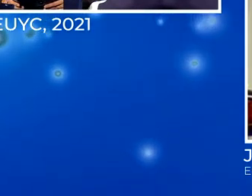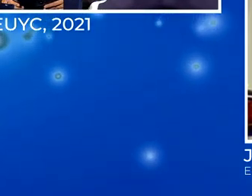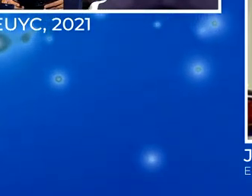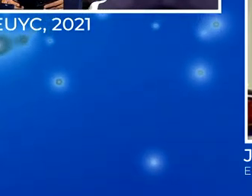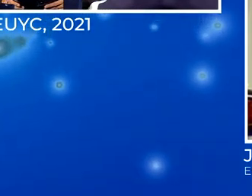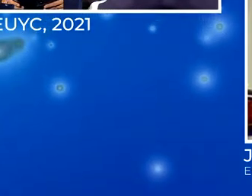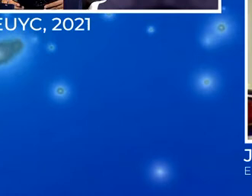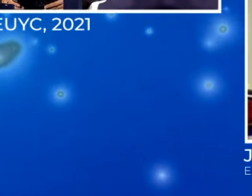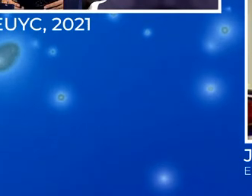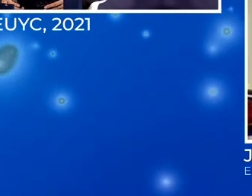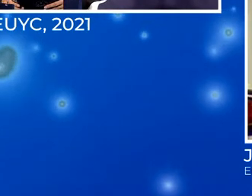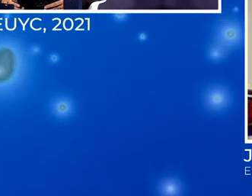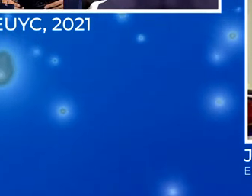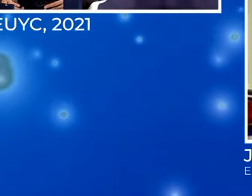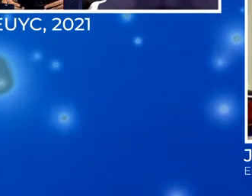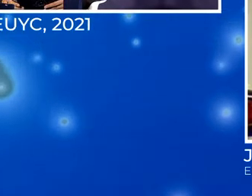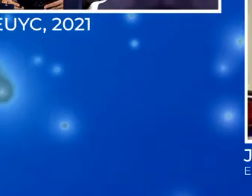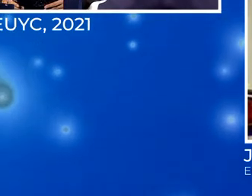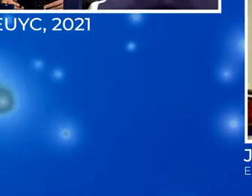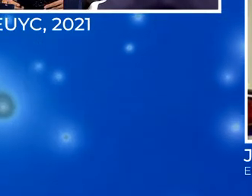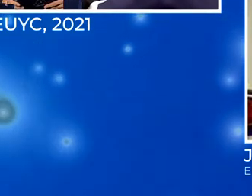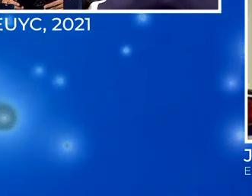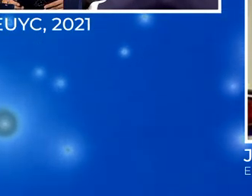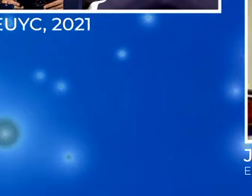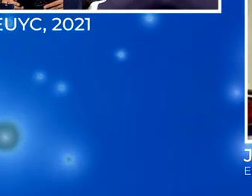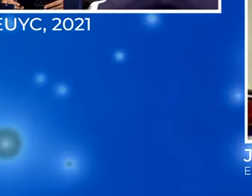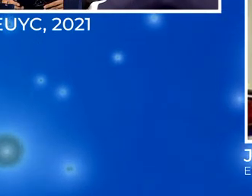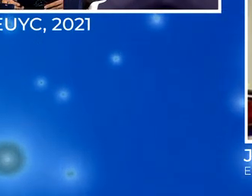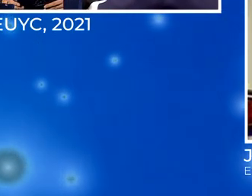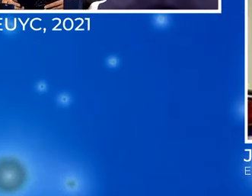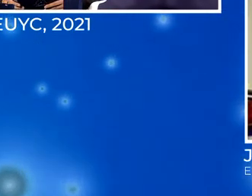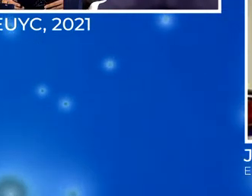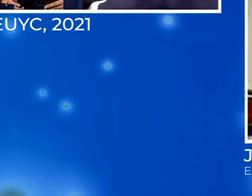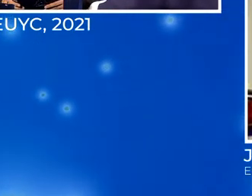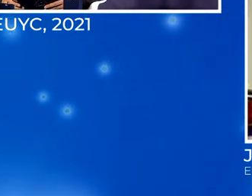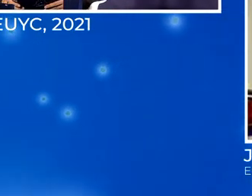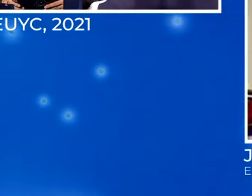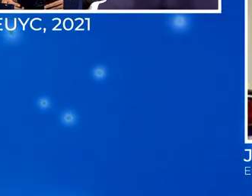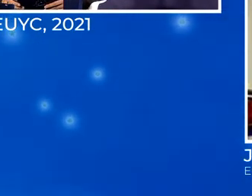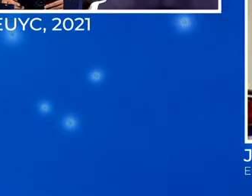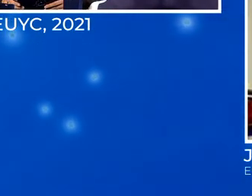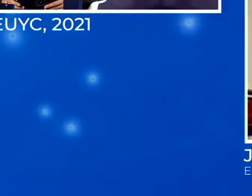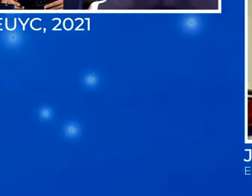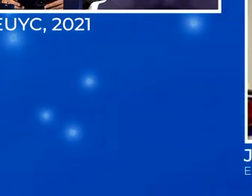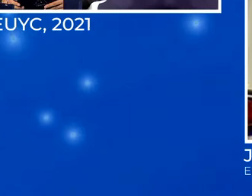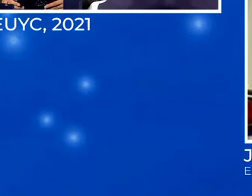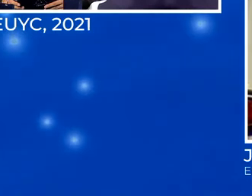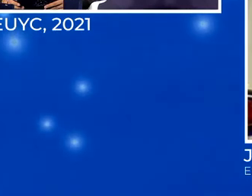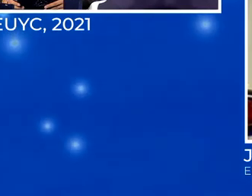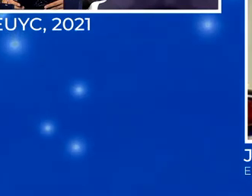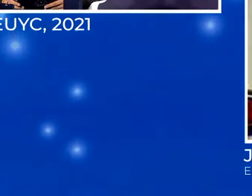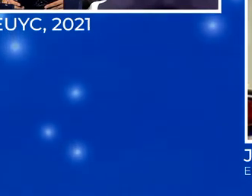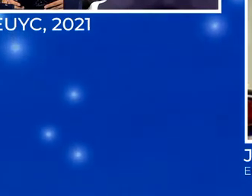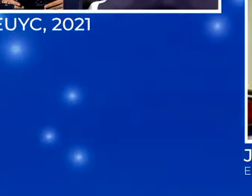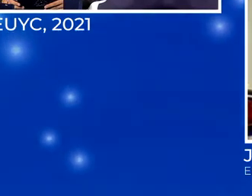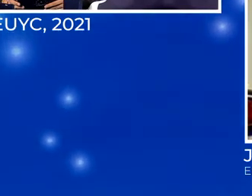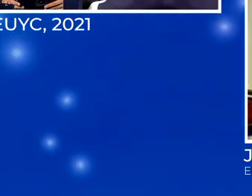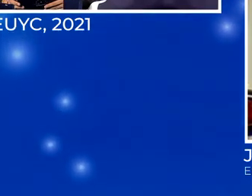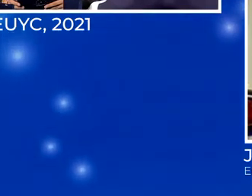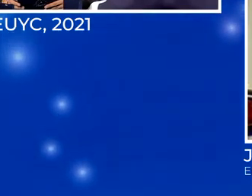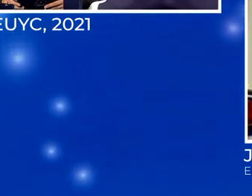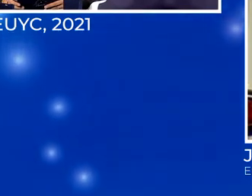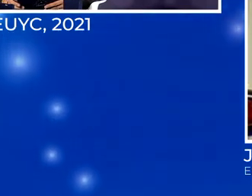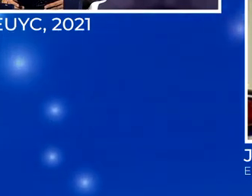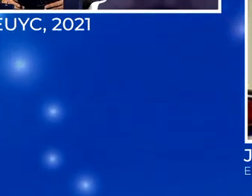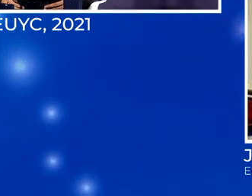the National Youth Council of Sweden, and then she has participated already in the three conferences of the Youth Dialogue, and she's going to give us a bit